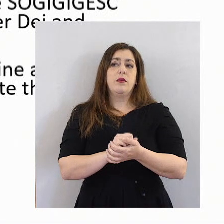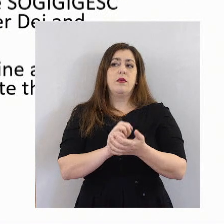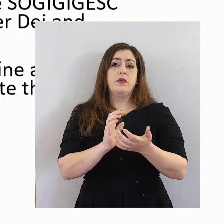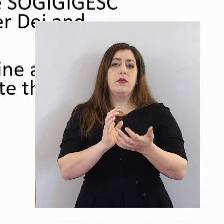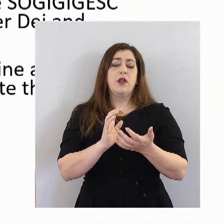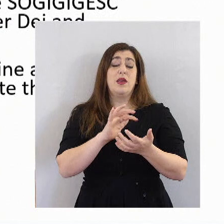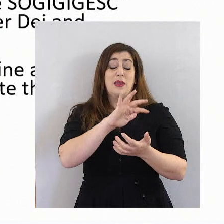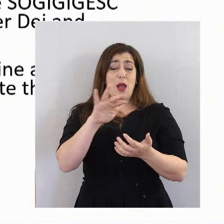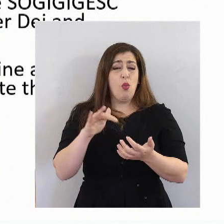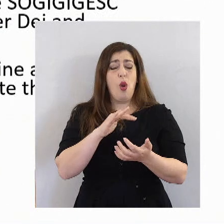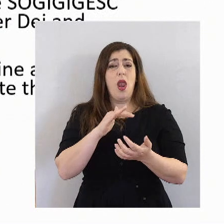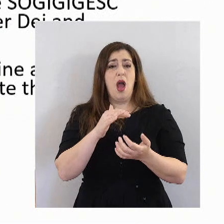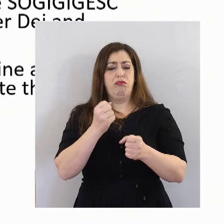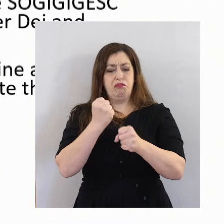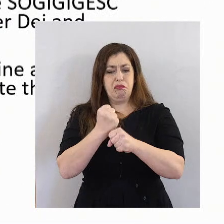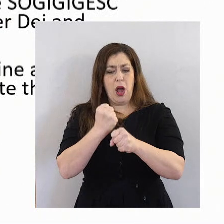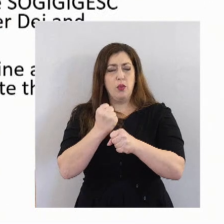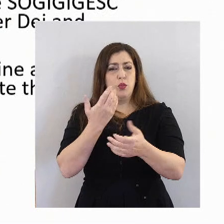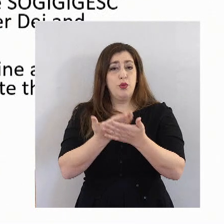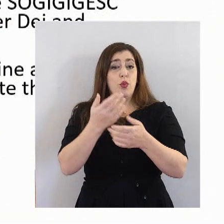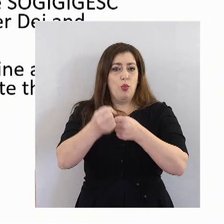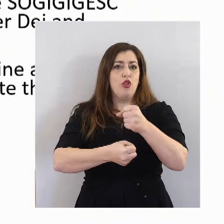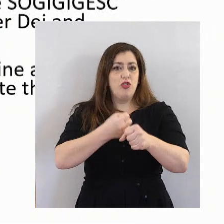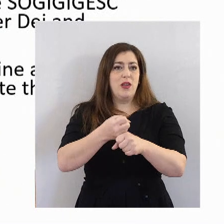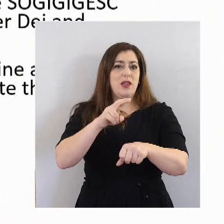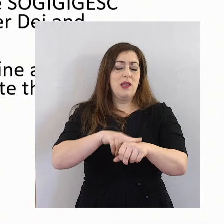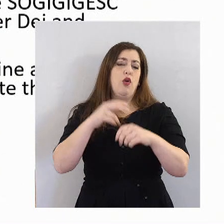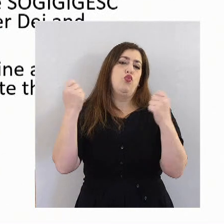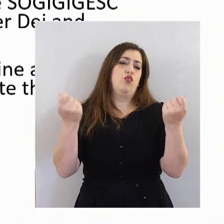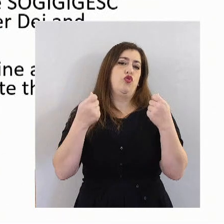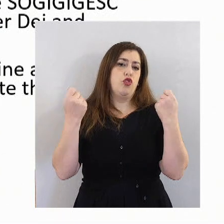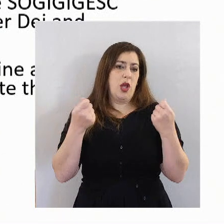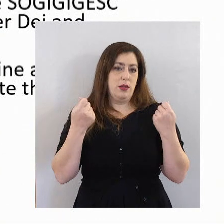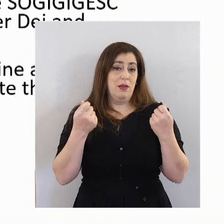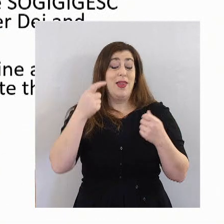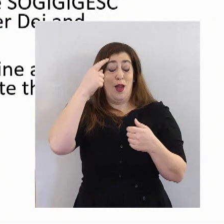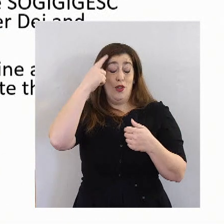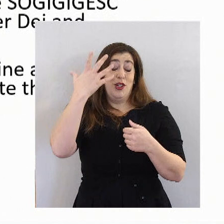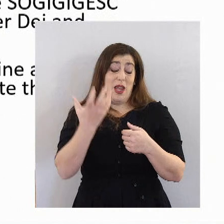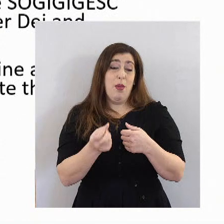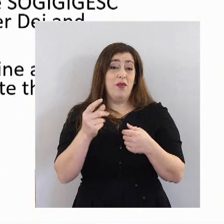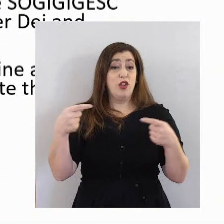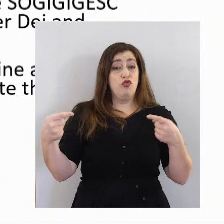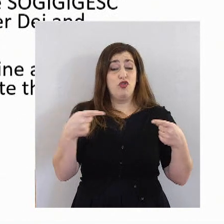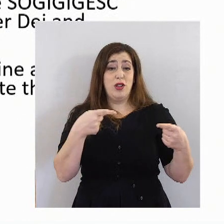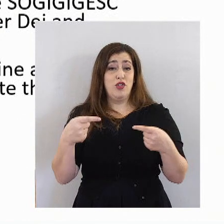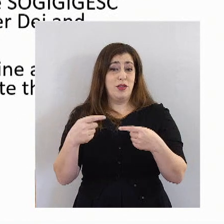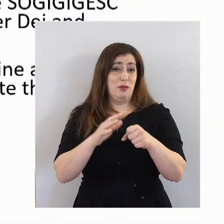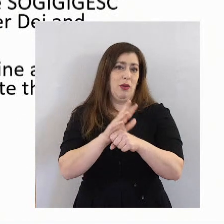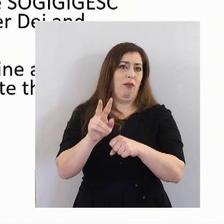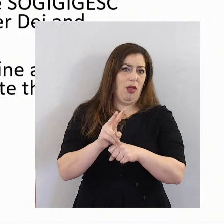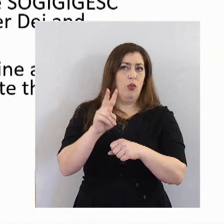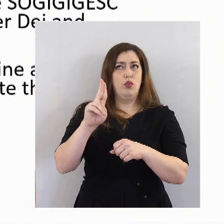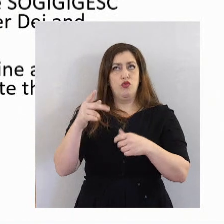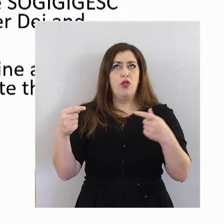enabled the project to go ahead, irrespective of the challenges that we faced.